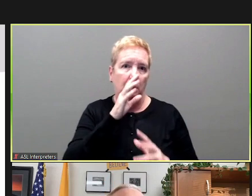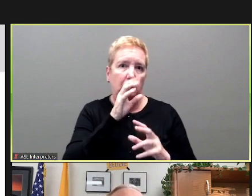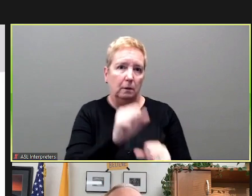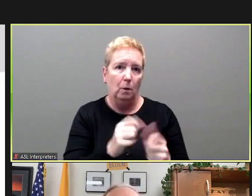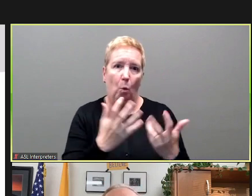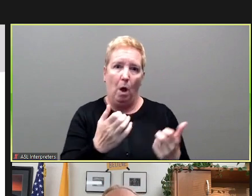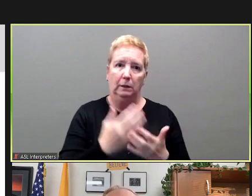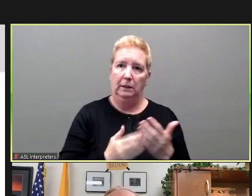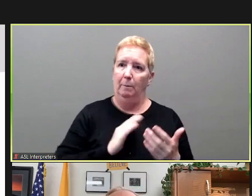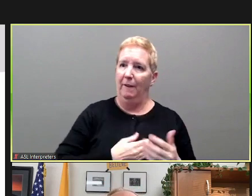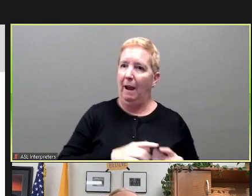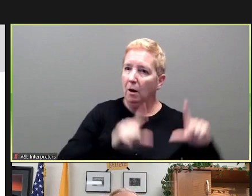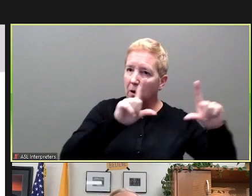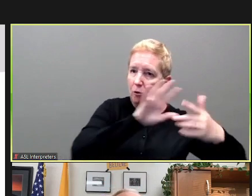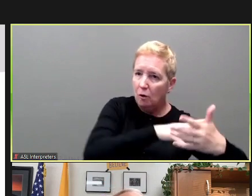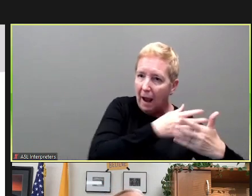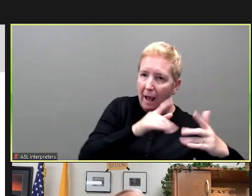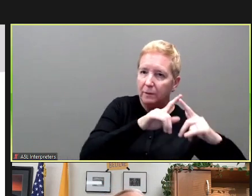soon. Next slide, please.